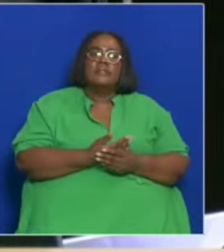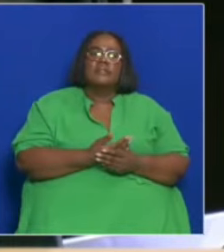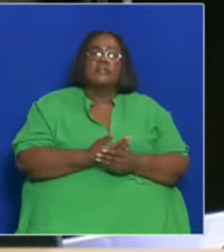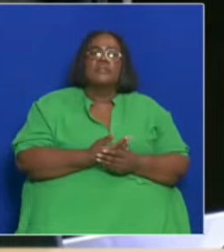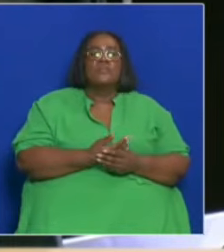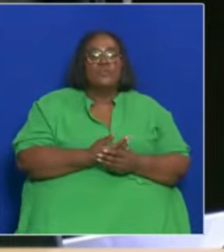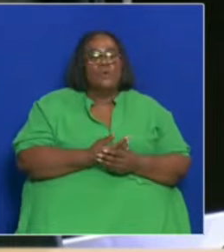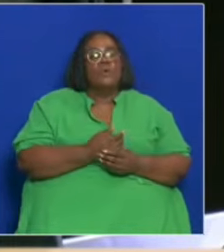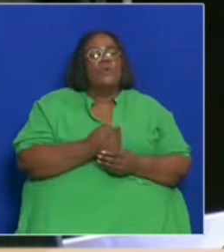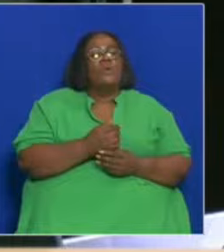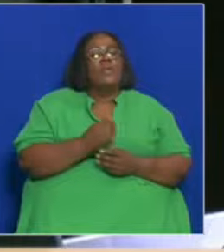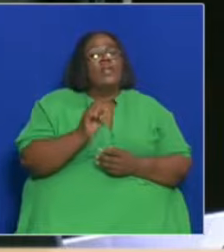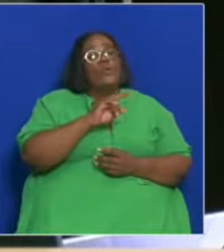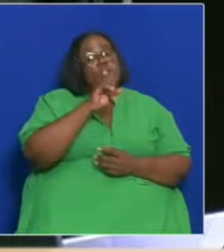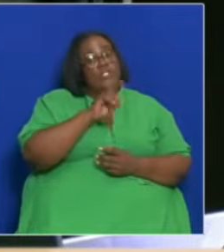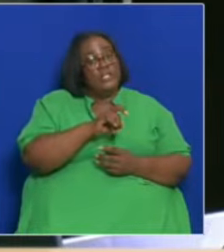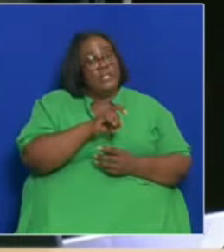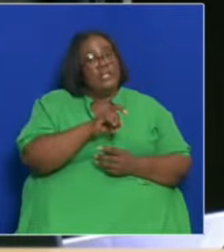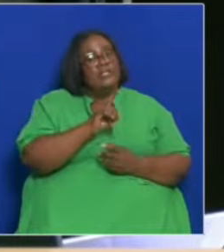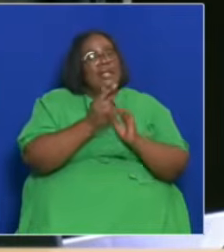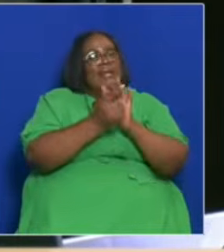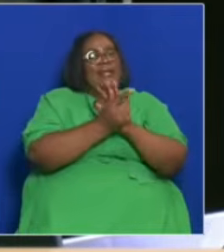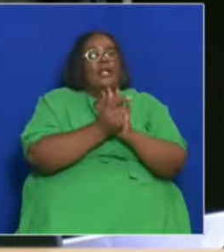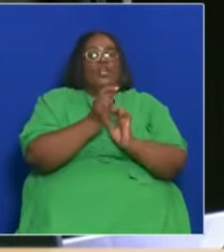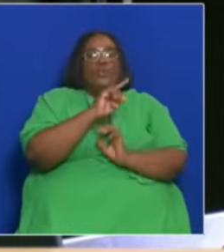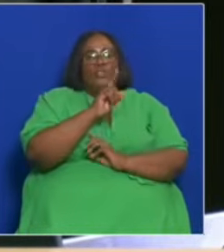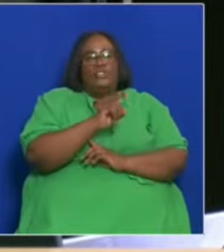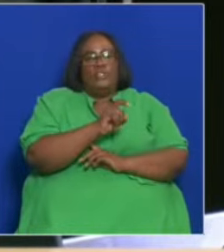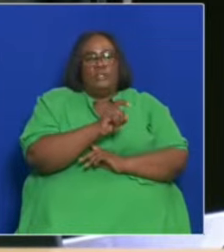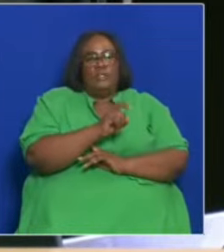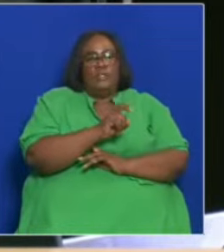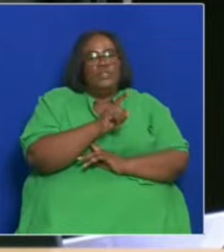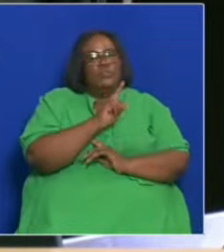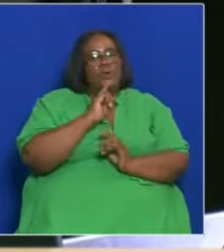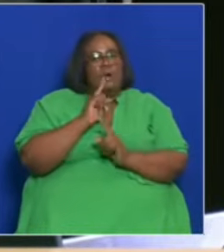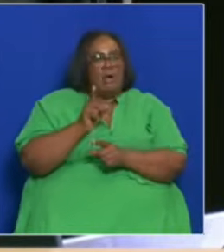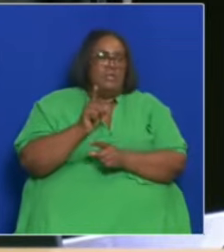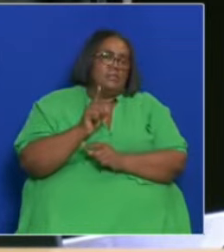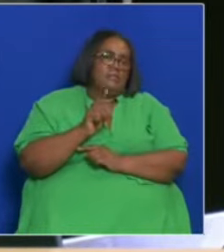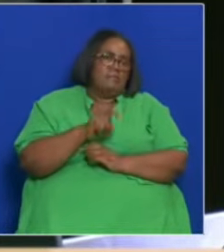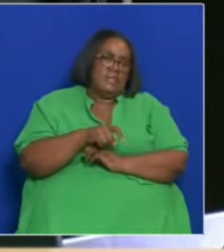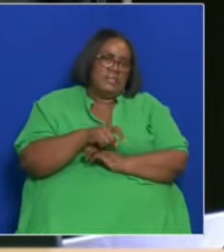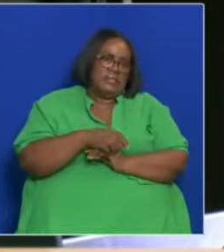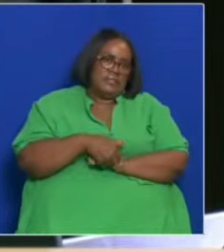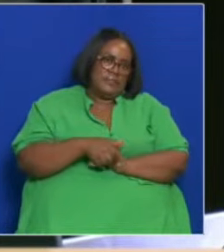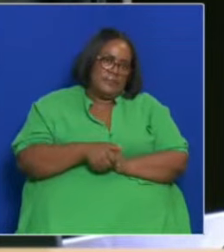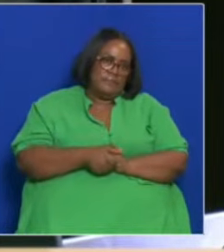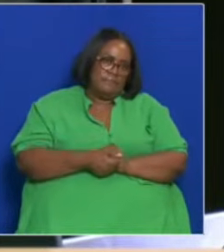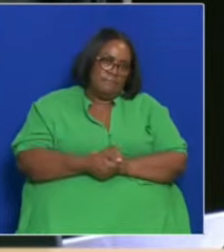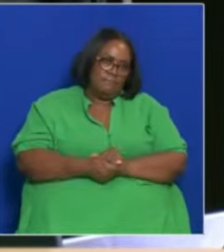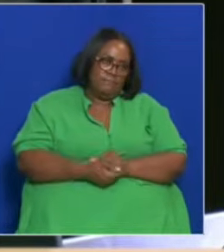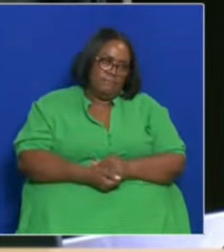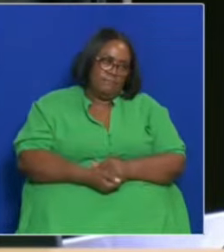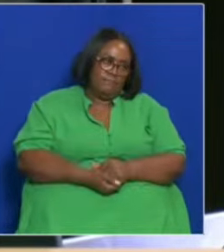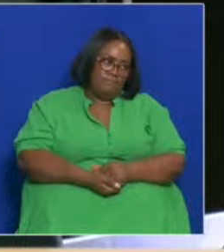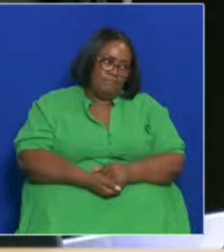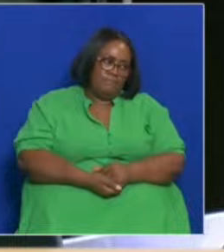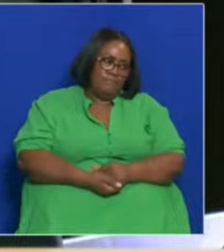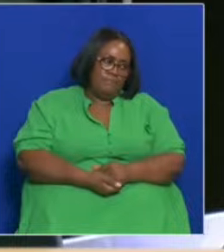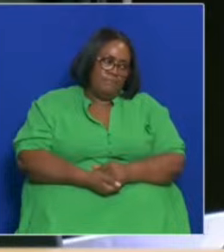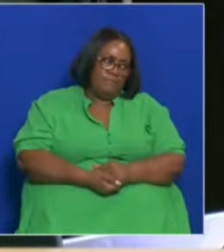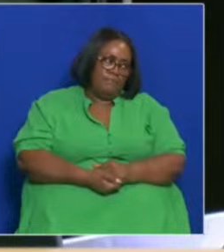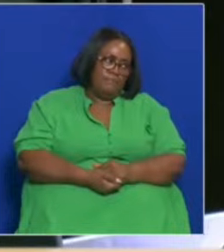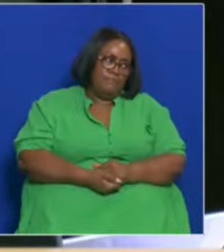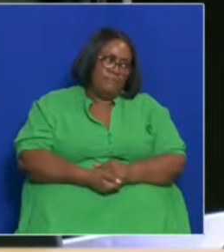question answerable in terms of the statutory mandate. So I'm not sure that what